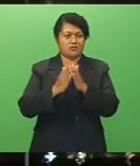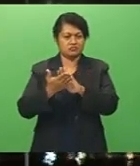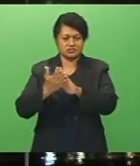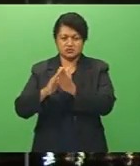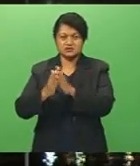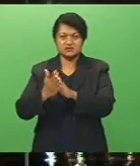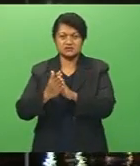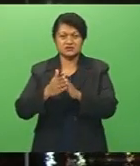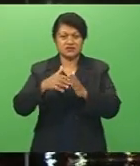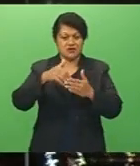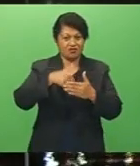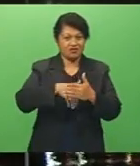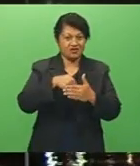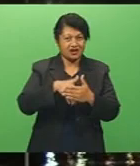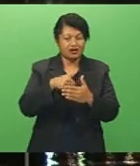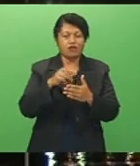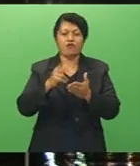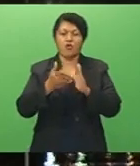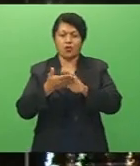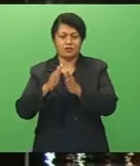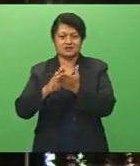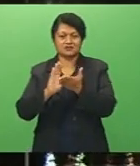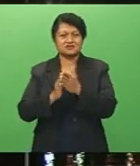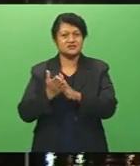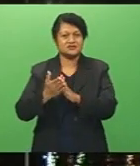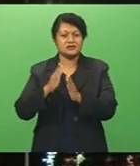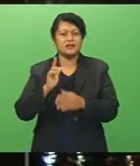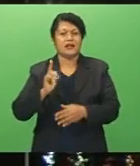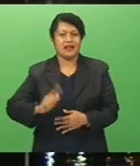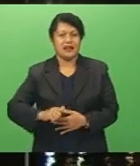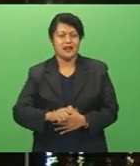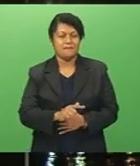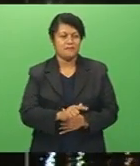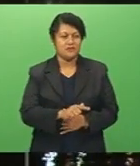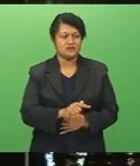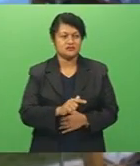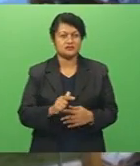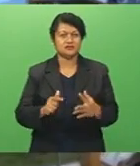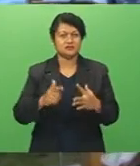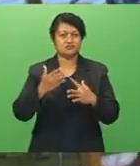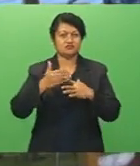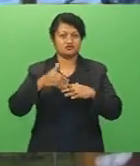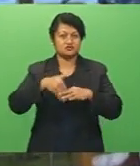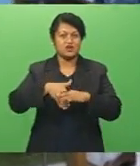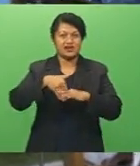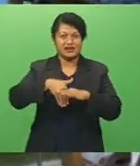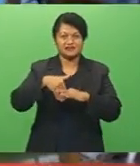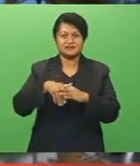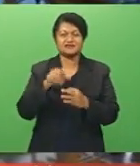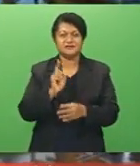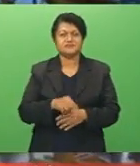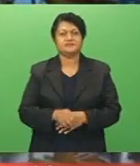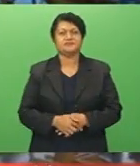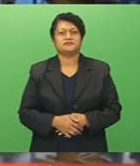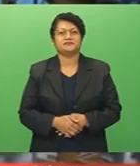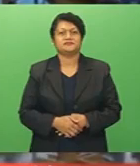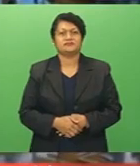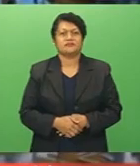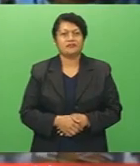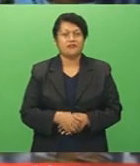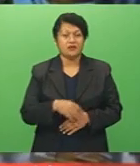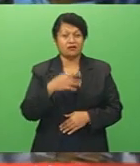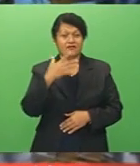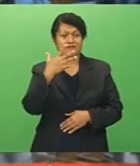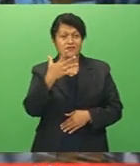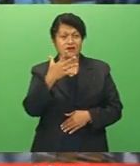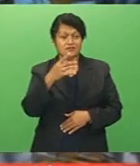drainage for the communities in the greater Lambasa area. Eleanor Turangaviu has more. 5 private civil contractors have